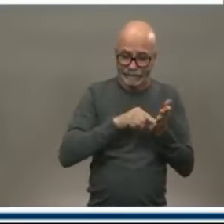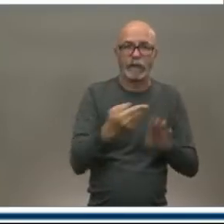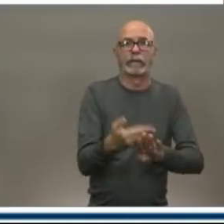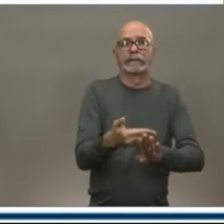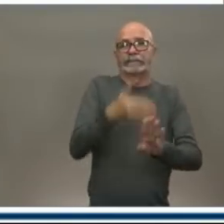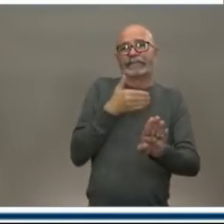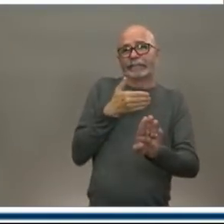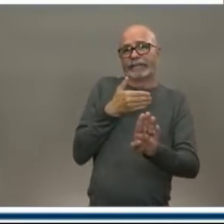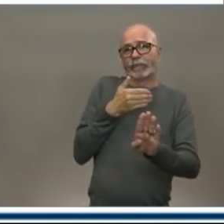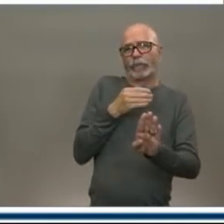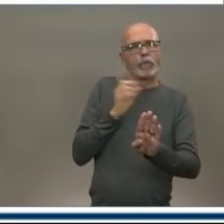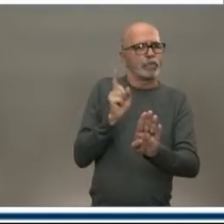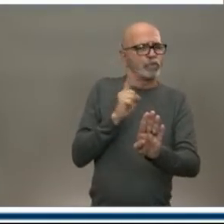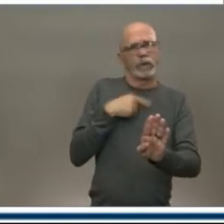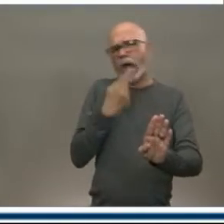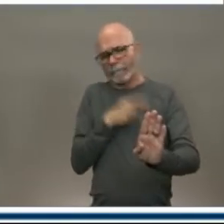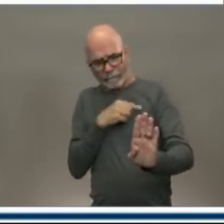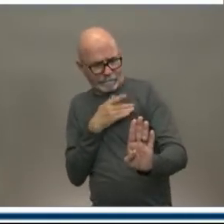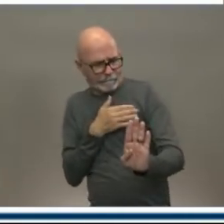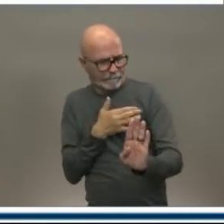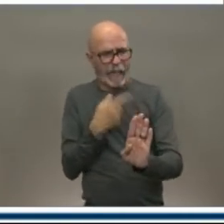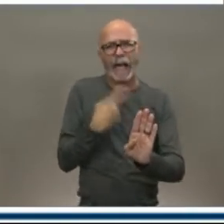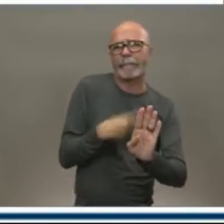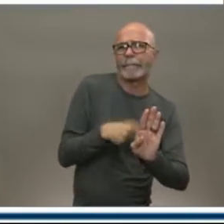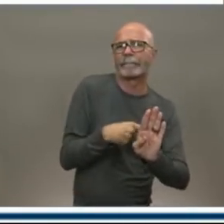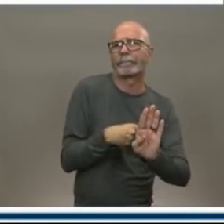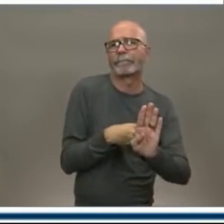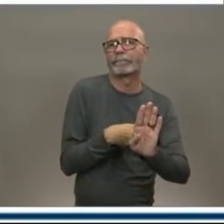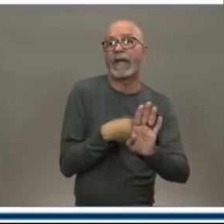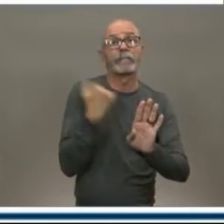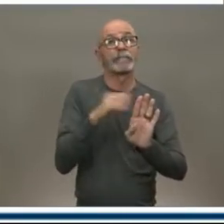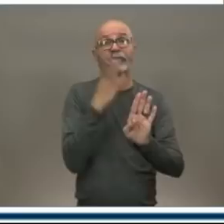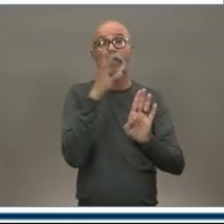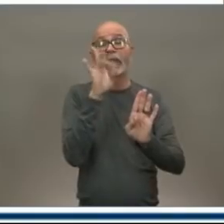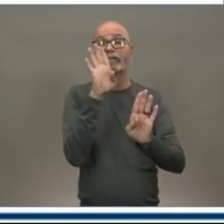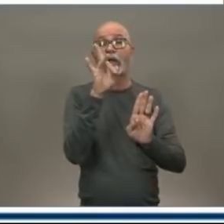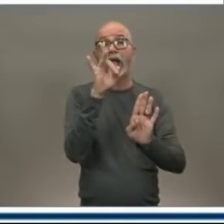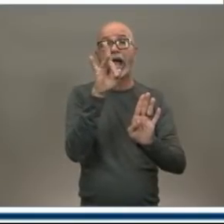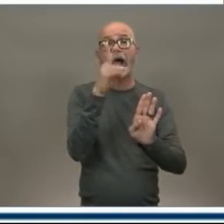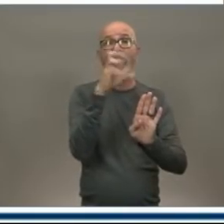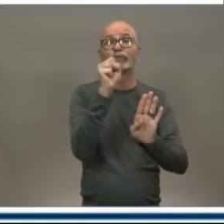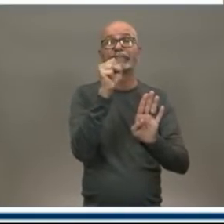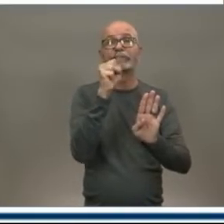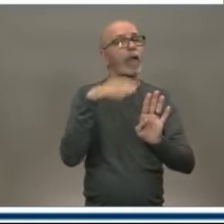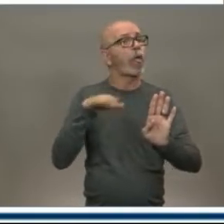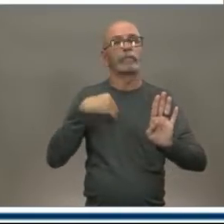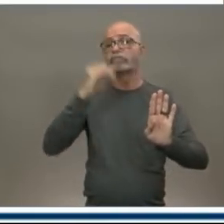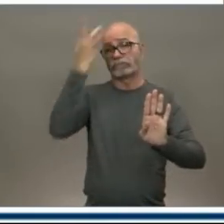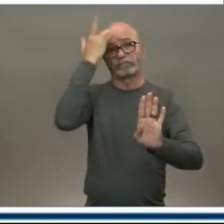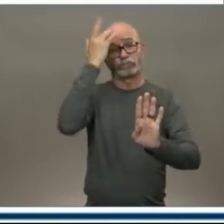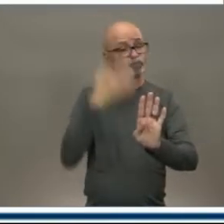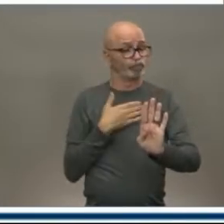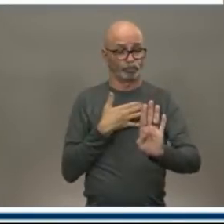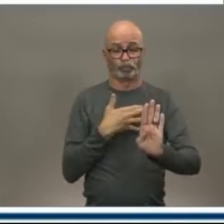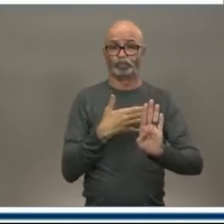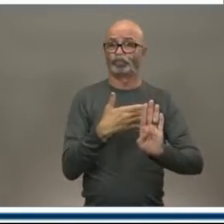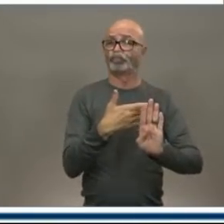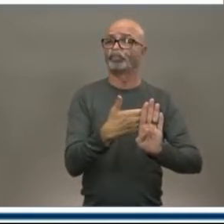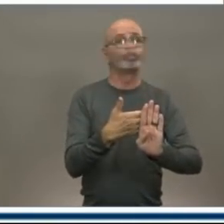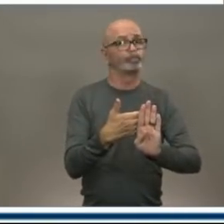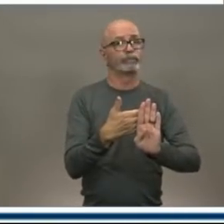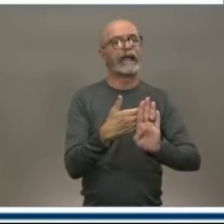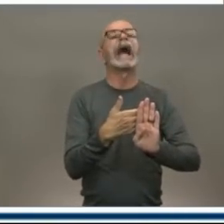often it's a case of somebody who was in that 48-hour period before they became ill, and they were doing as we all would